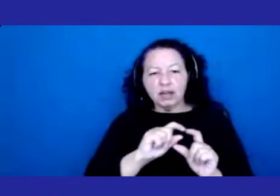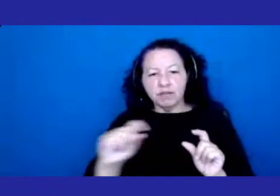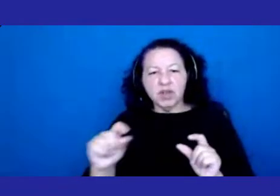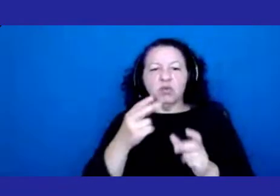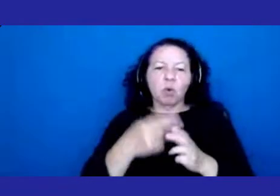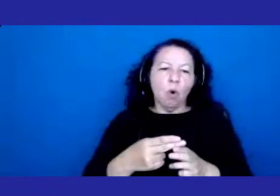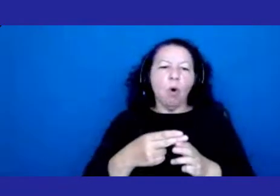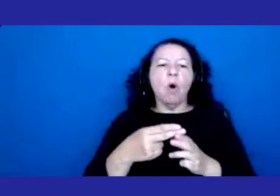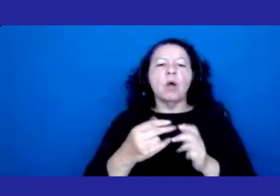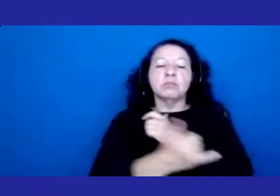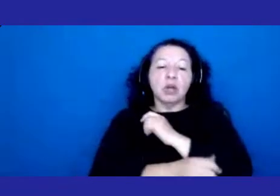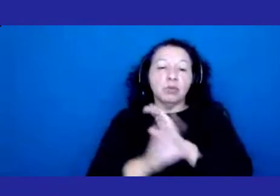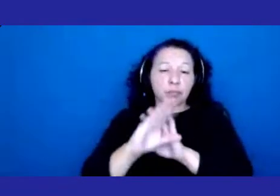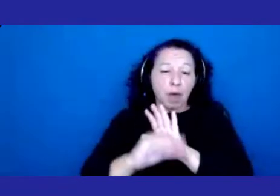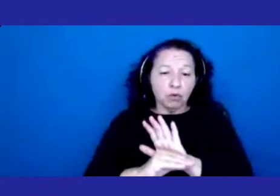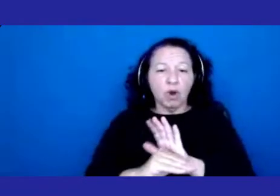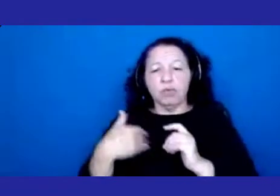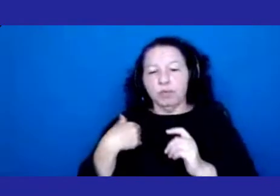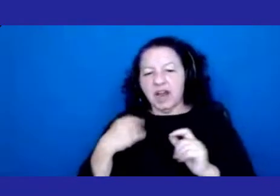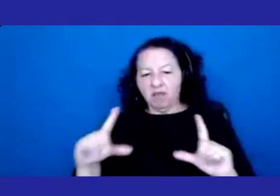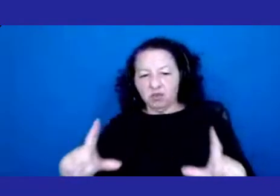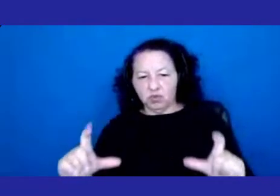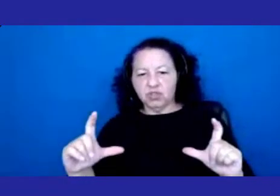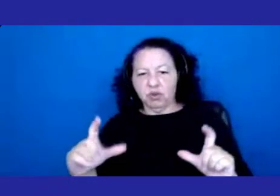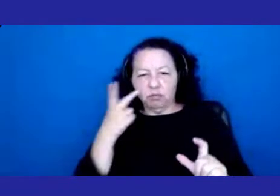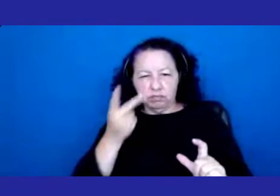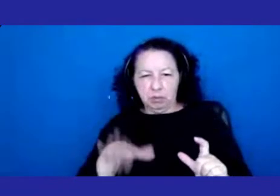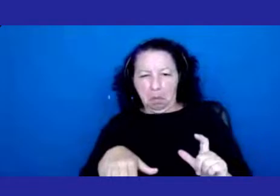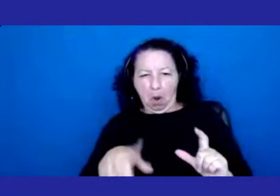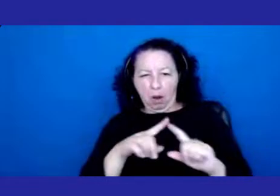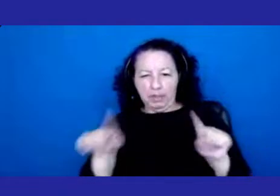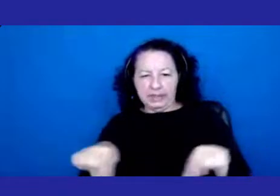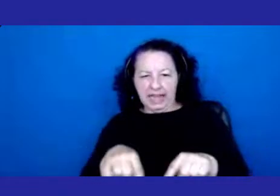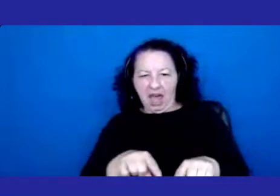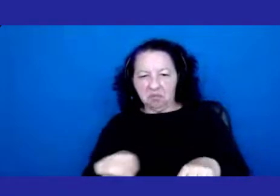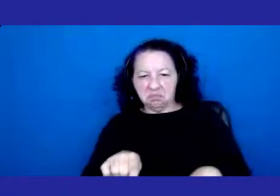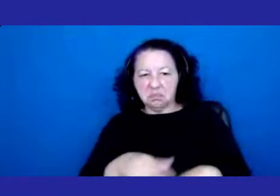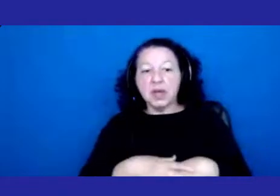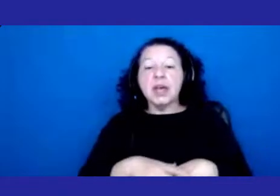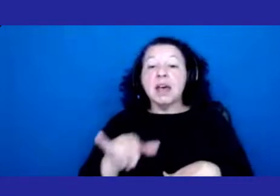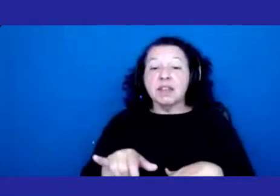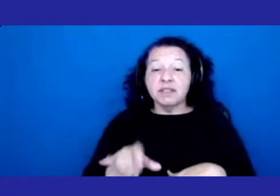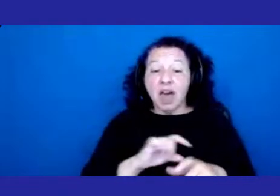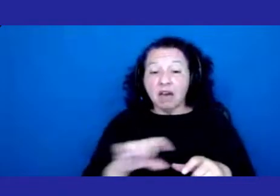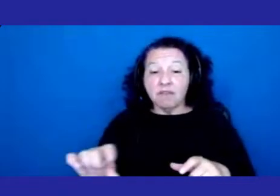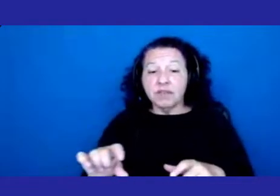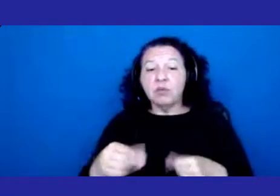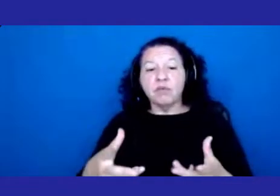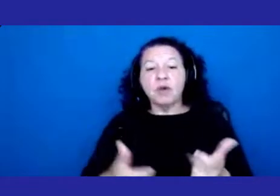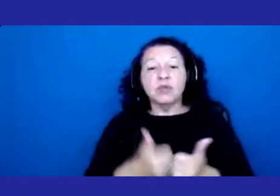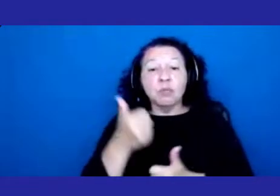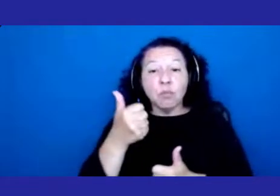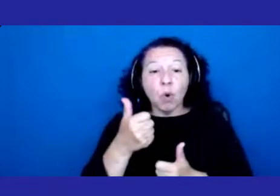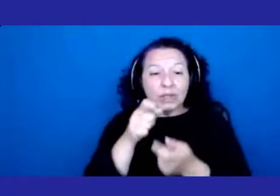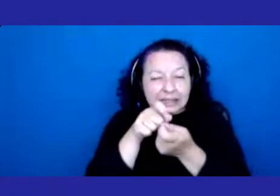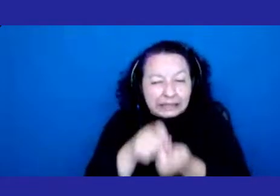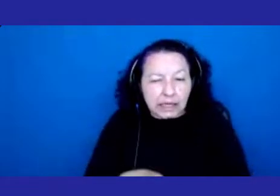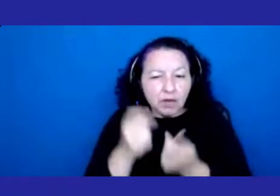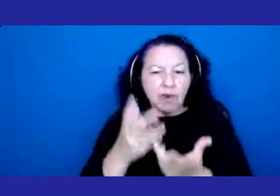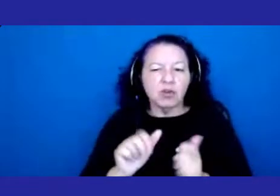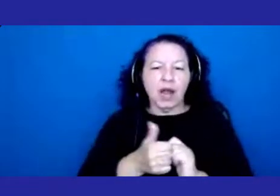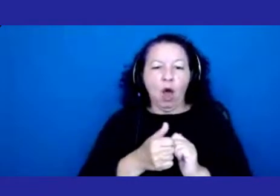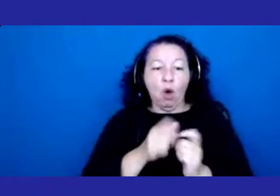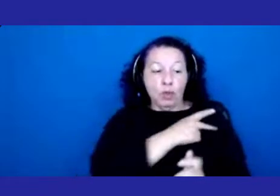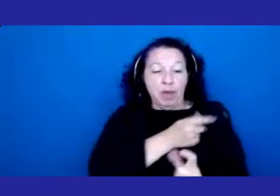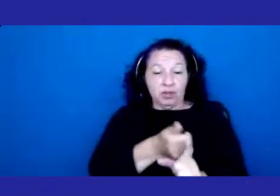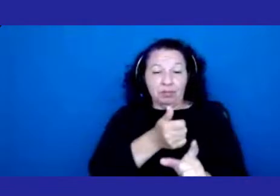we have a screenshot of that at the bottom of the slide. And this field provides the most detailed information about how a patient identifies their background. And